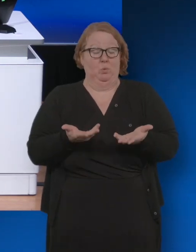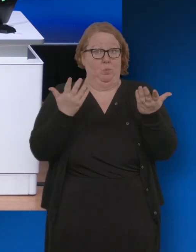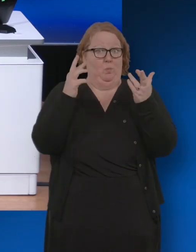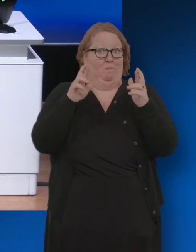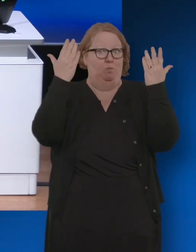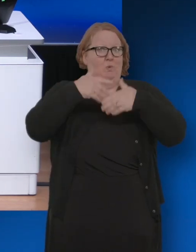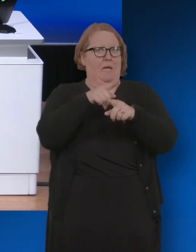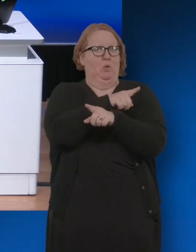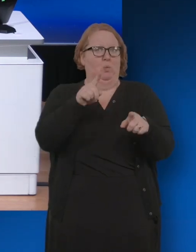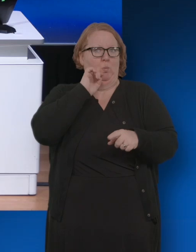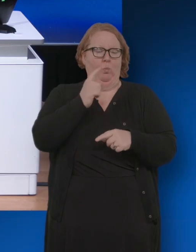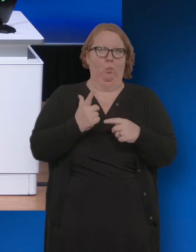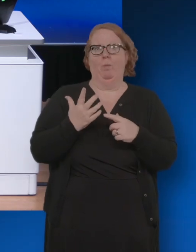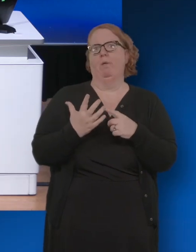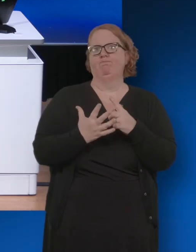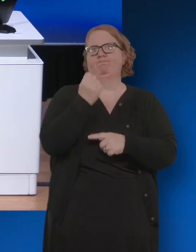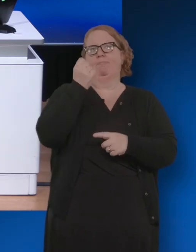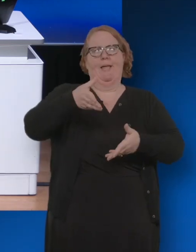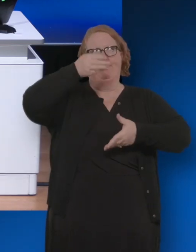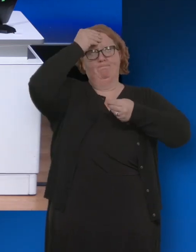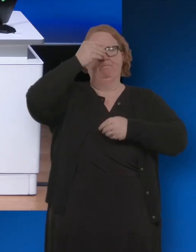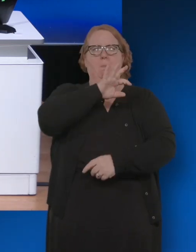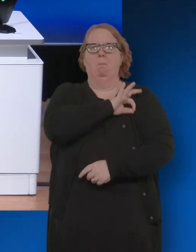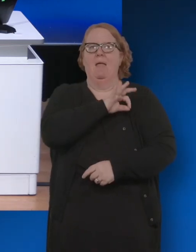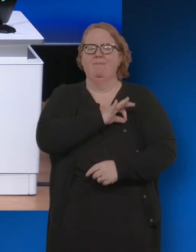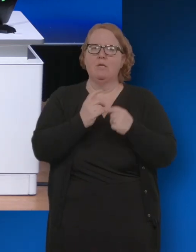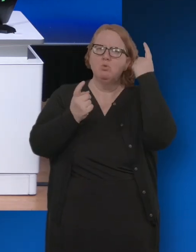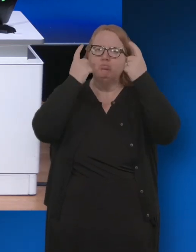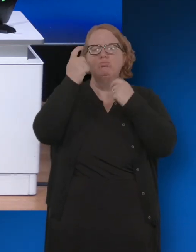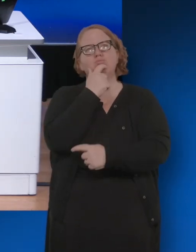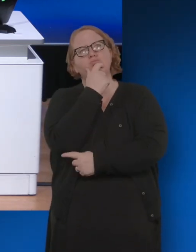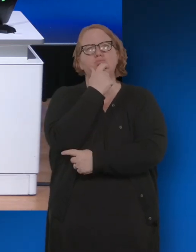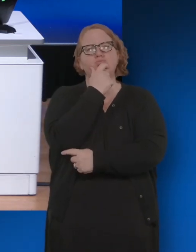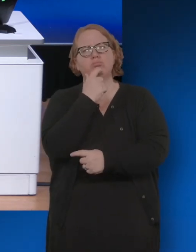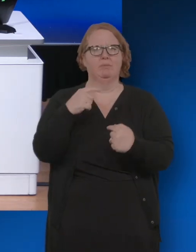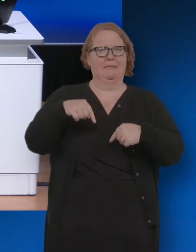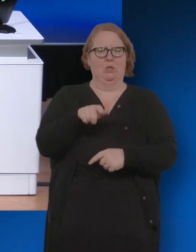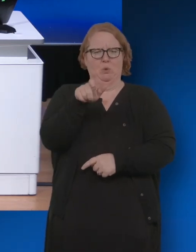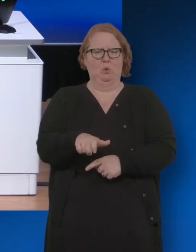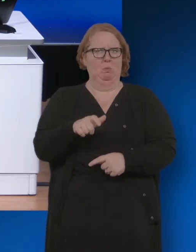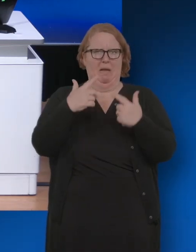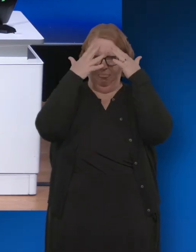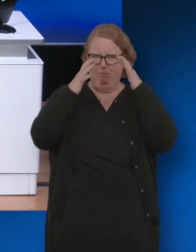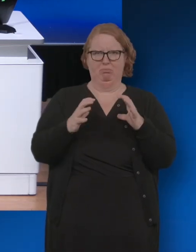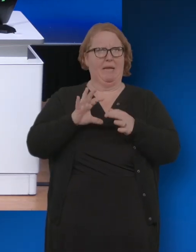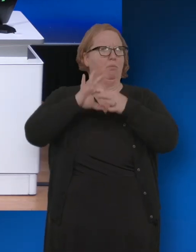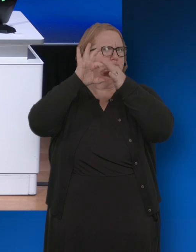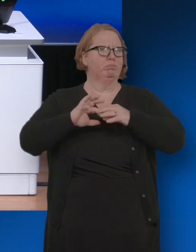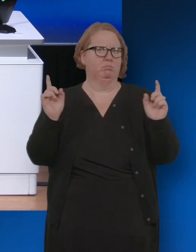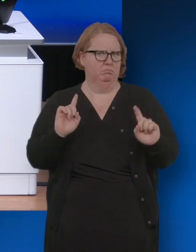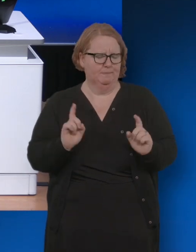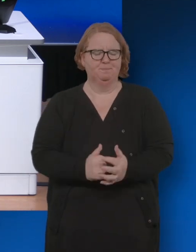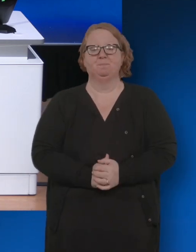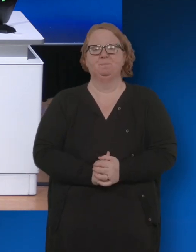you will gain personal benefit as we contemplate during this time together. And just